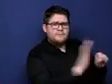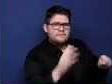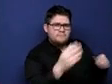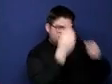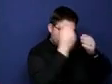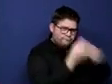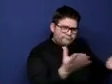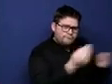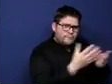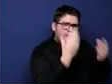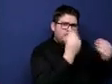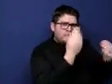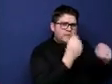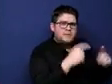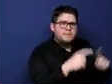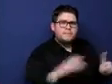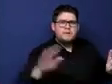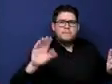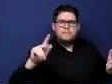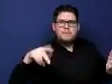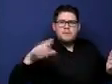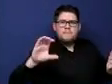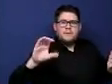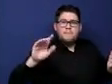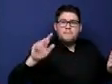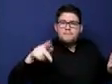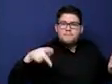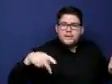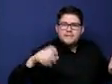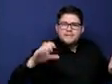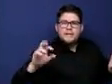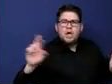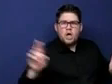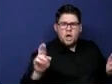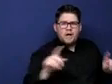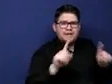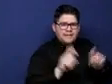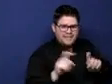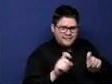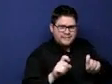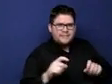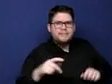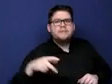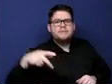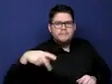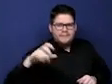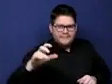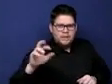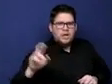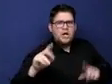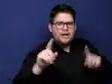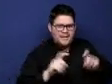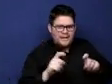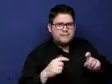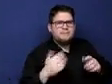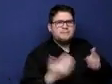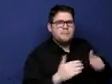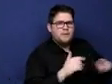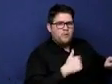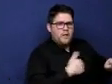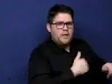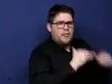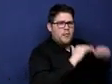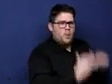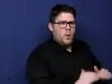on the PCR screening test, and that BC could actually have a falsely low number of variants confirmed,